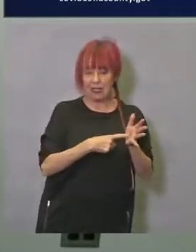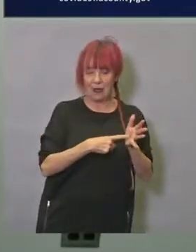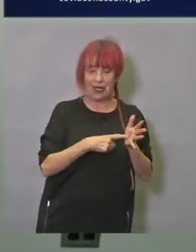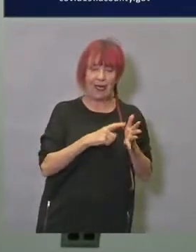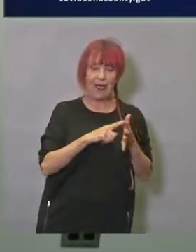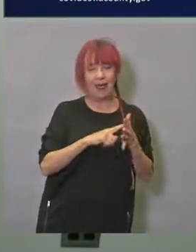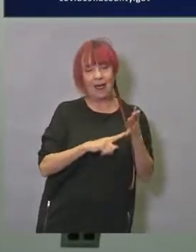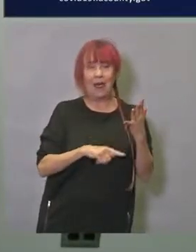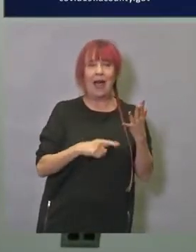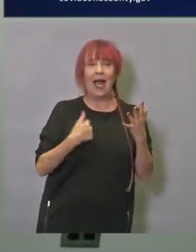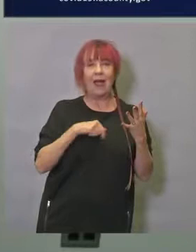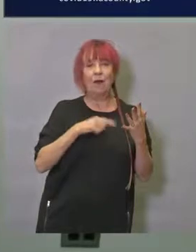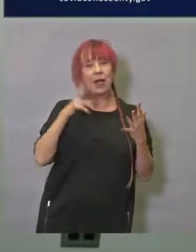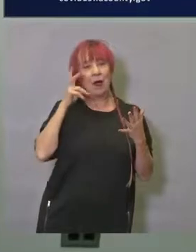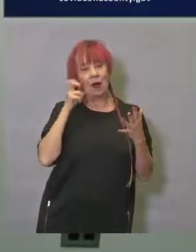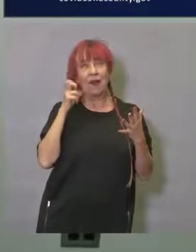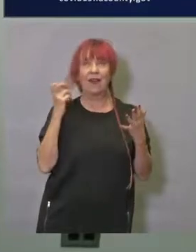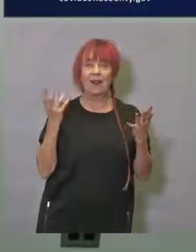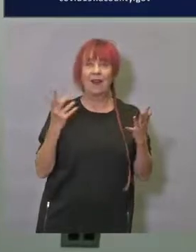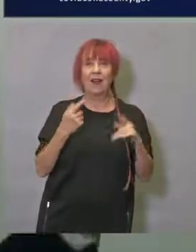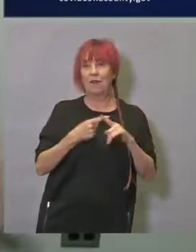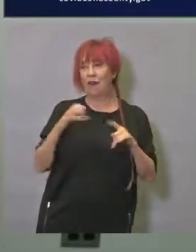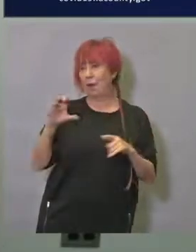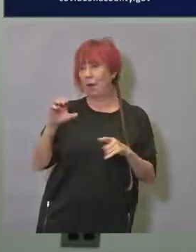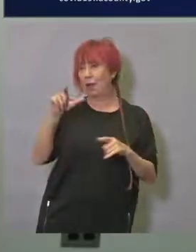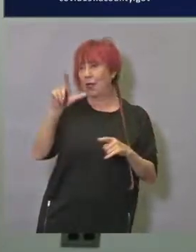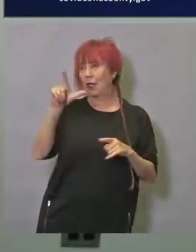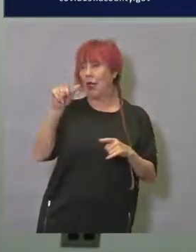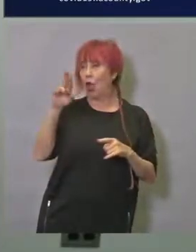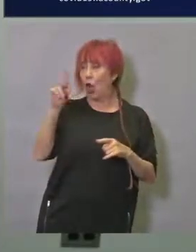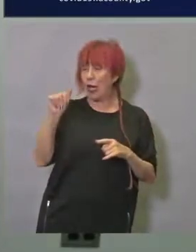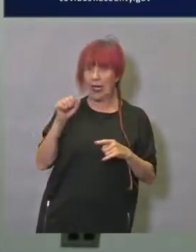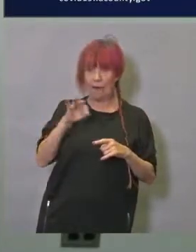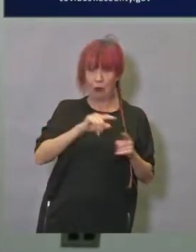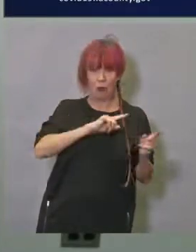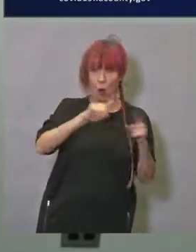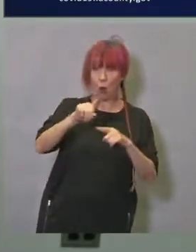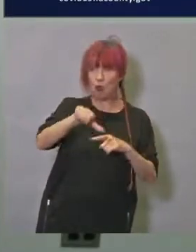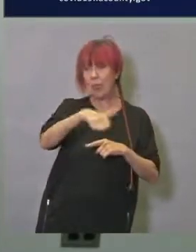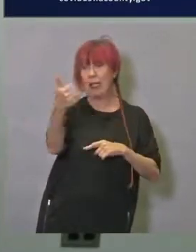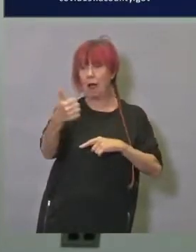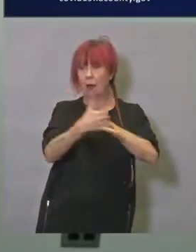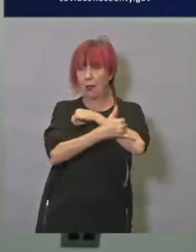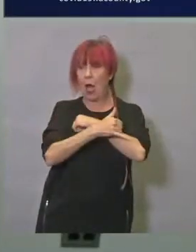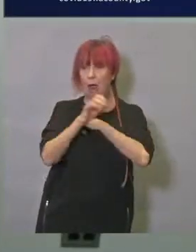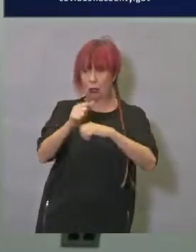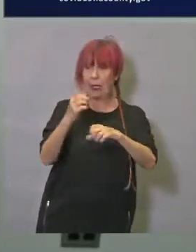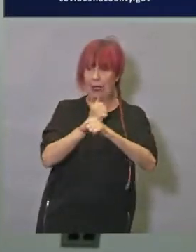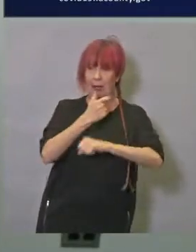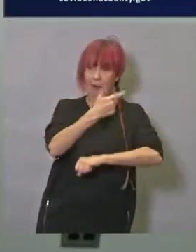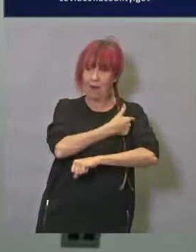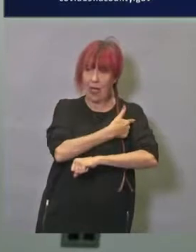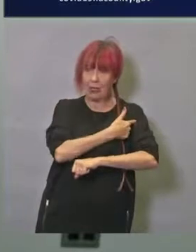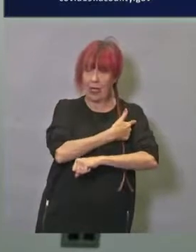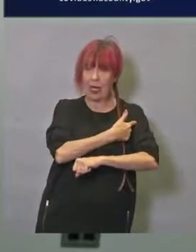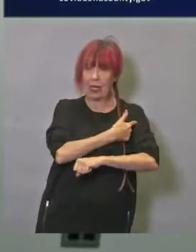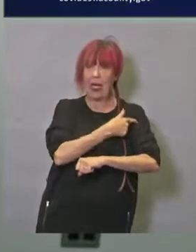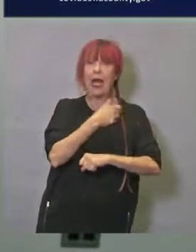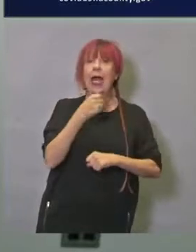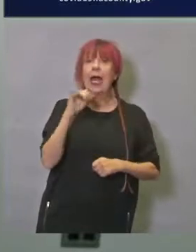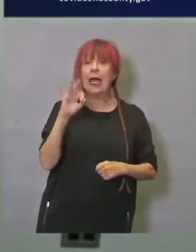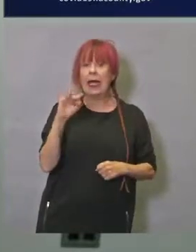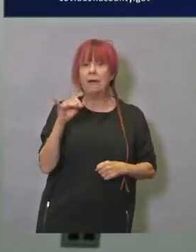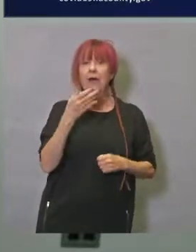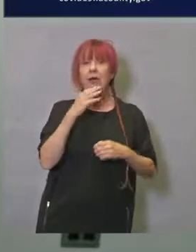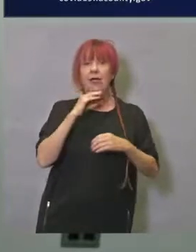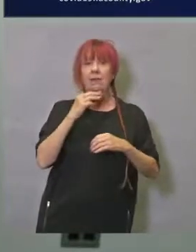and we heard obviously earlier from Claudia, if you went to one county, you could already get vaccinated if you were 16 and